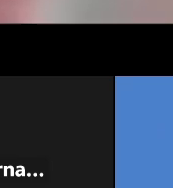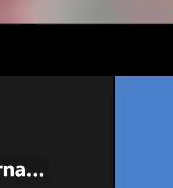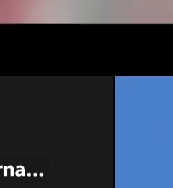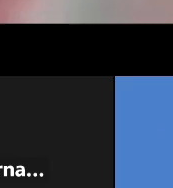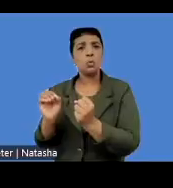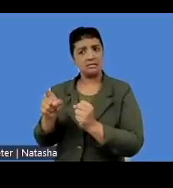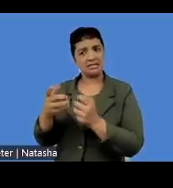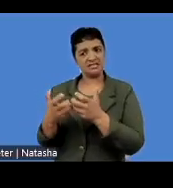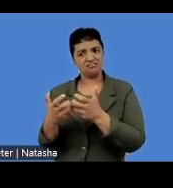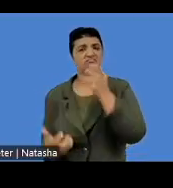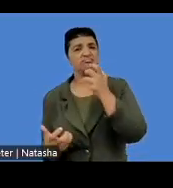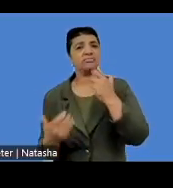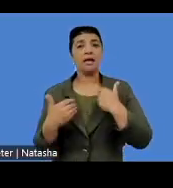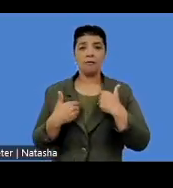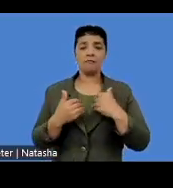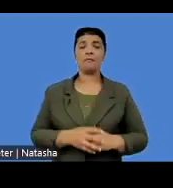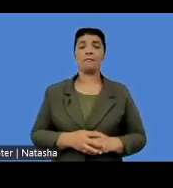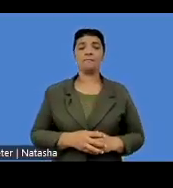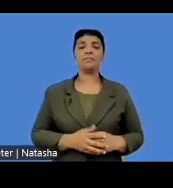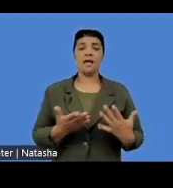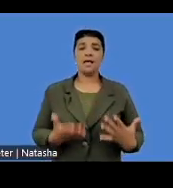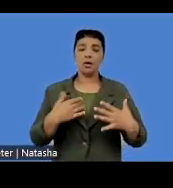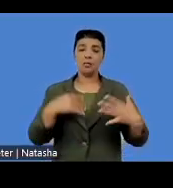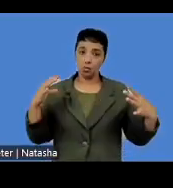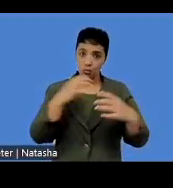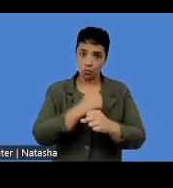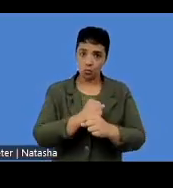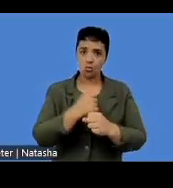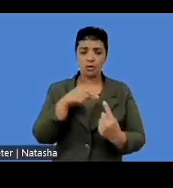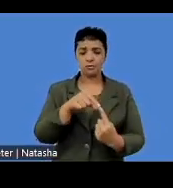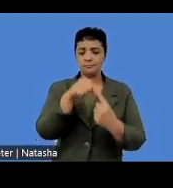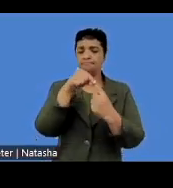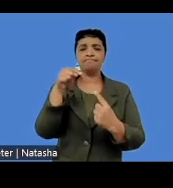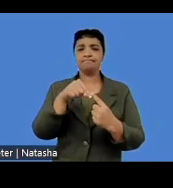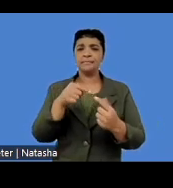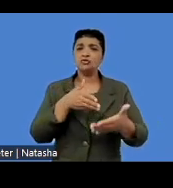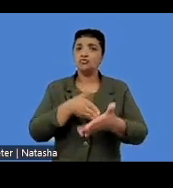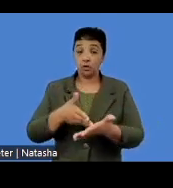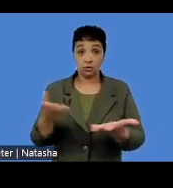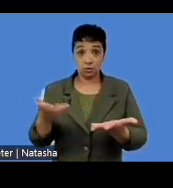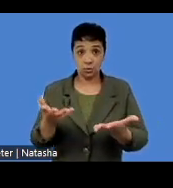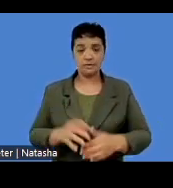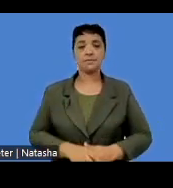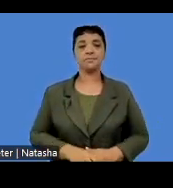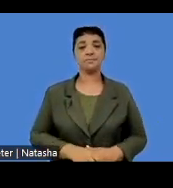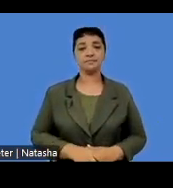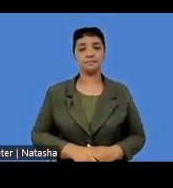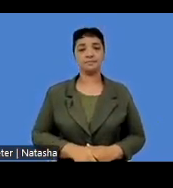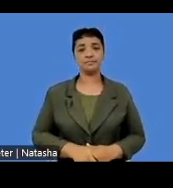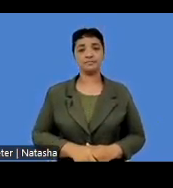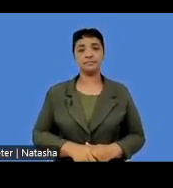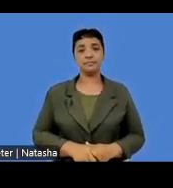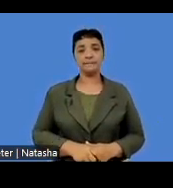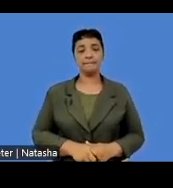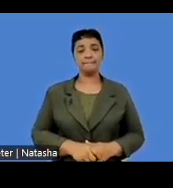just highlight some challenges that I believe are in existence. Coming up to this webinar, I had